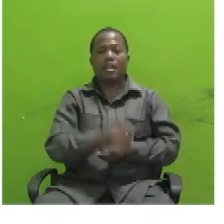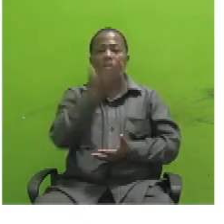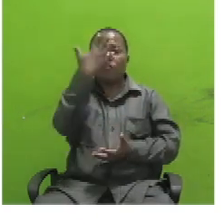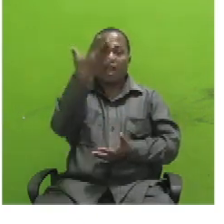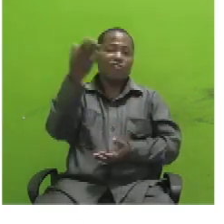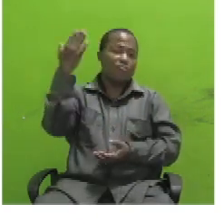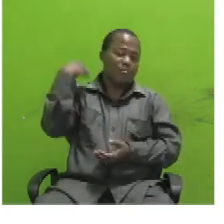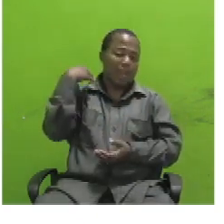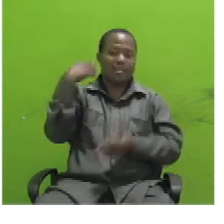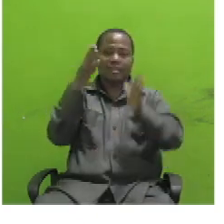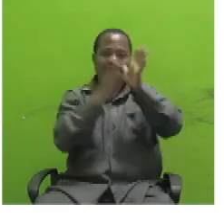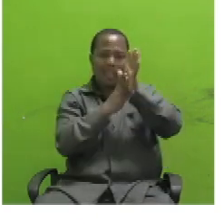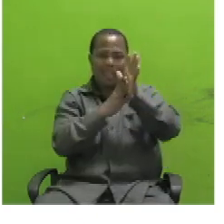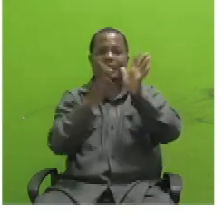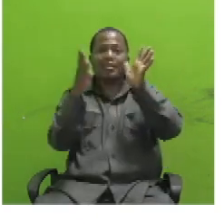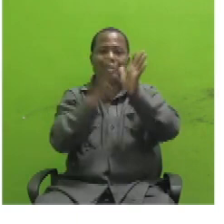9:05,